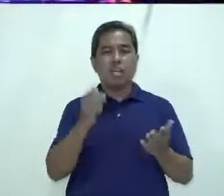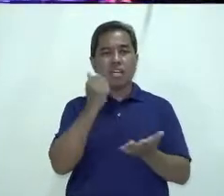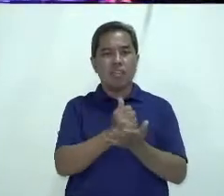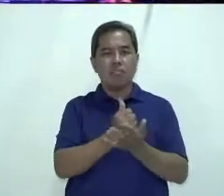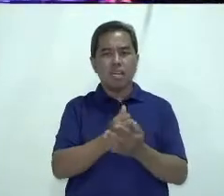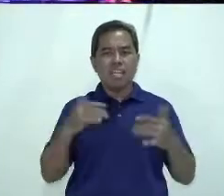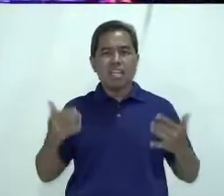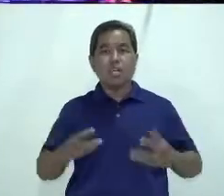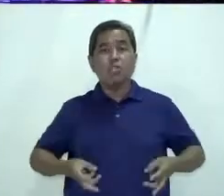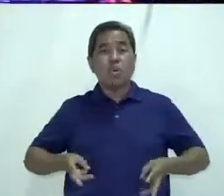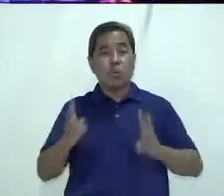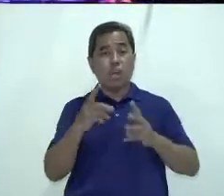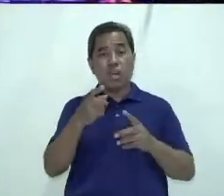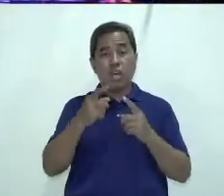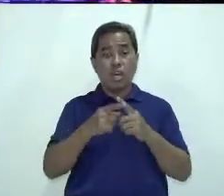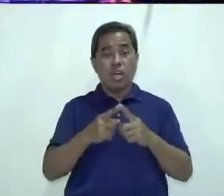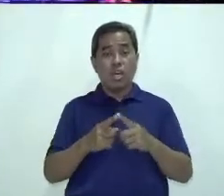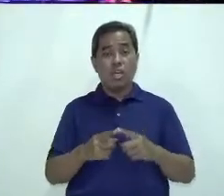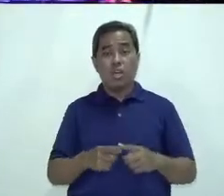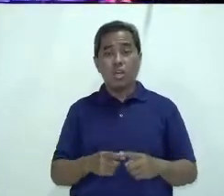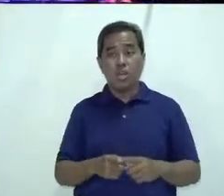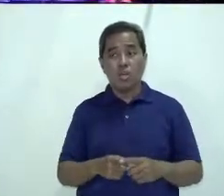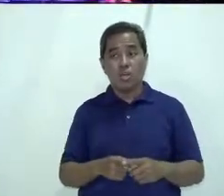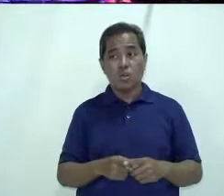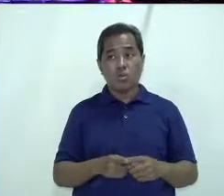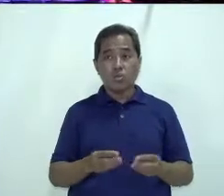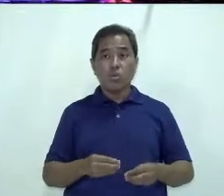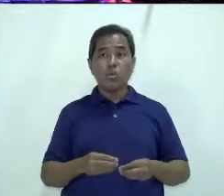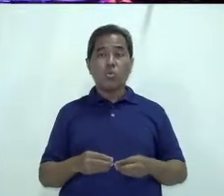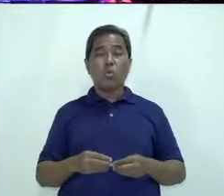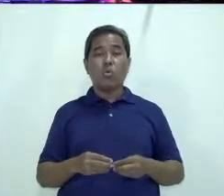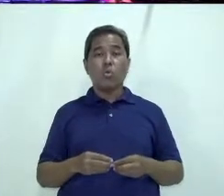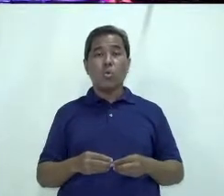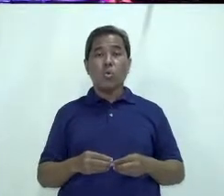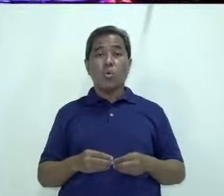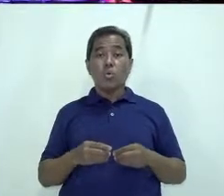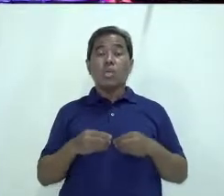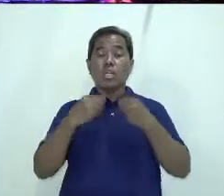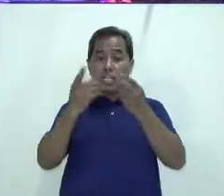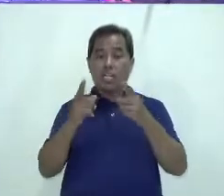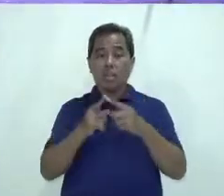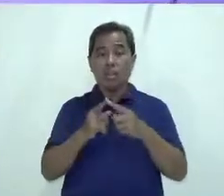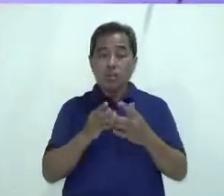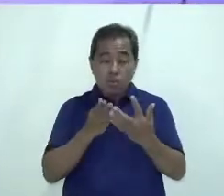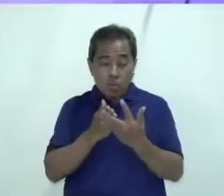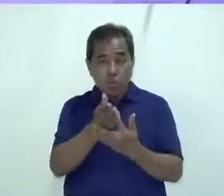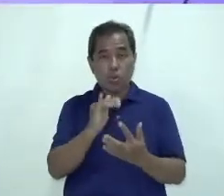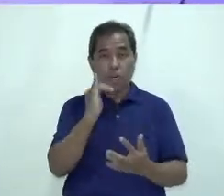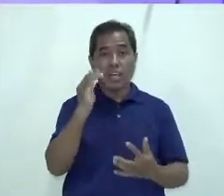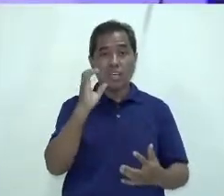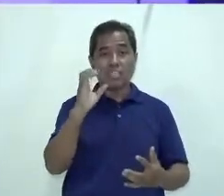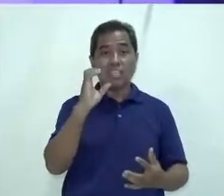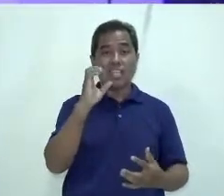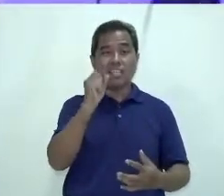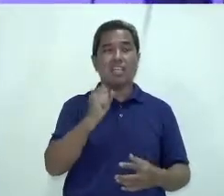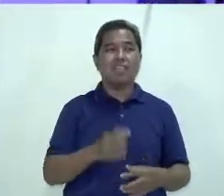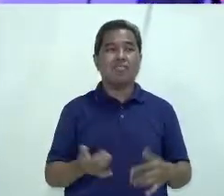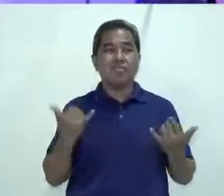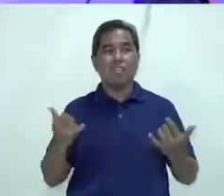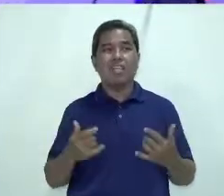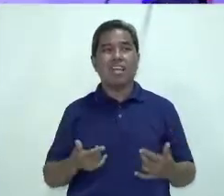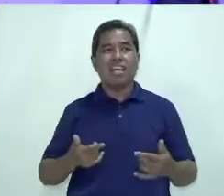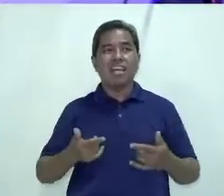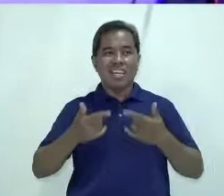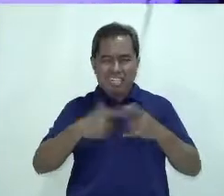offering for those people who are here on site. There's an offering box out there. So you can give your tithes and offering. Right now, let's